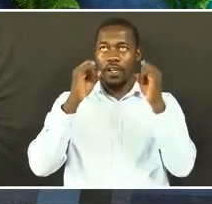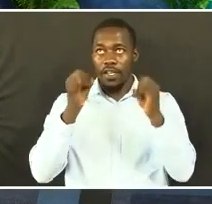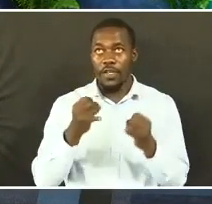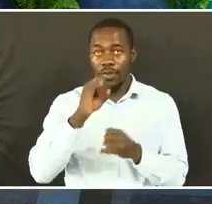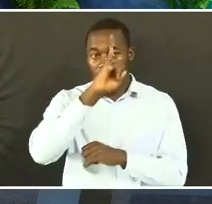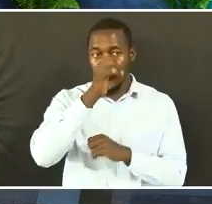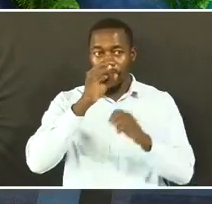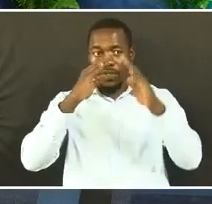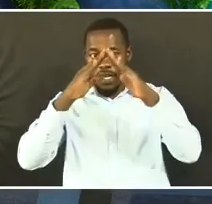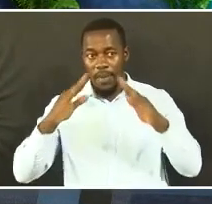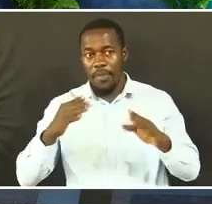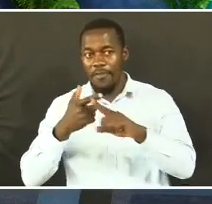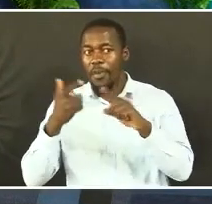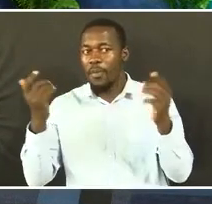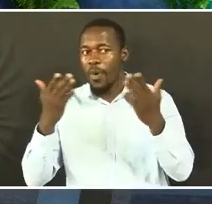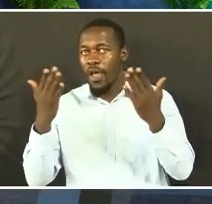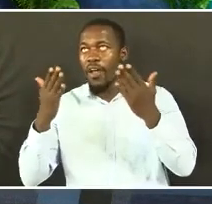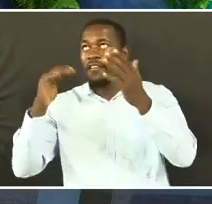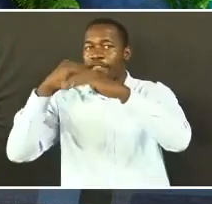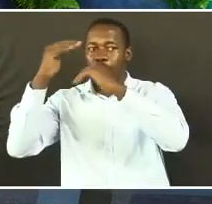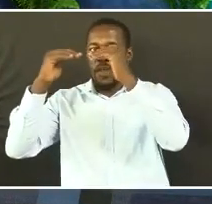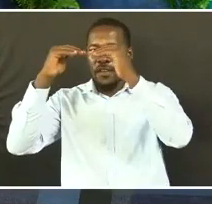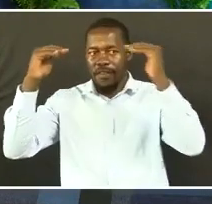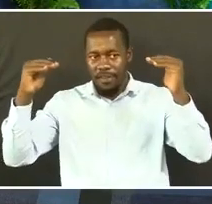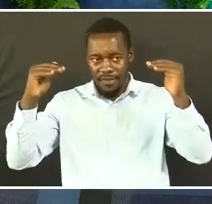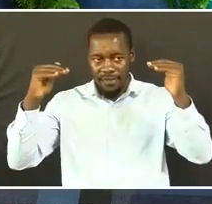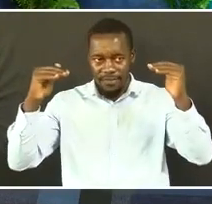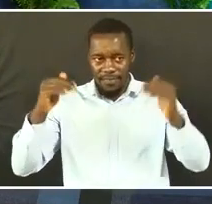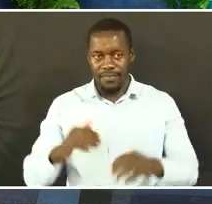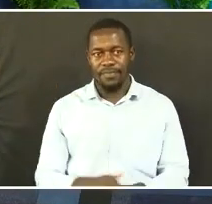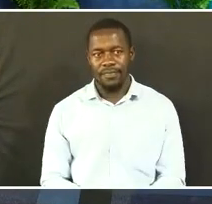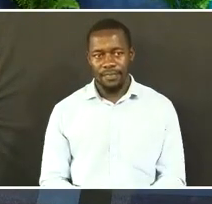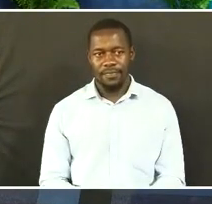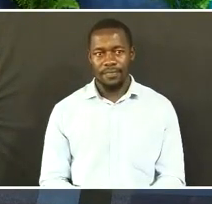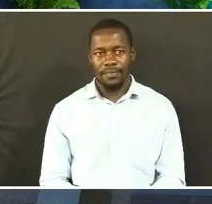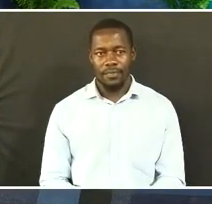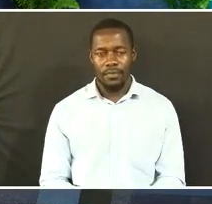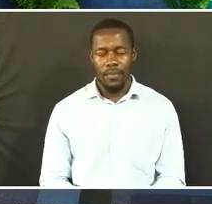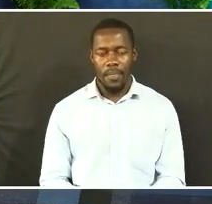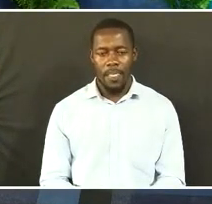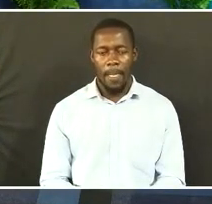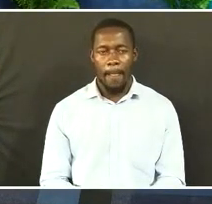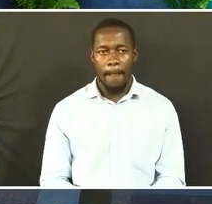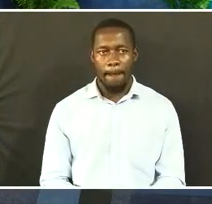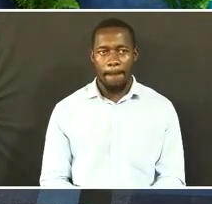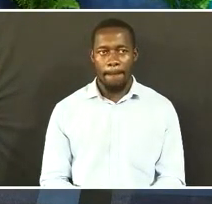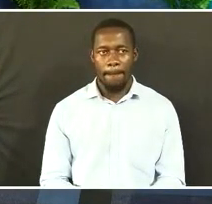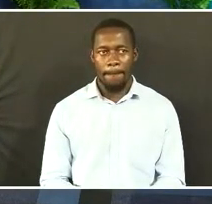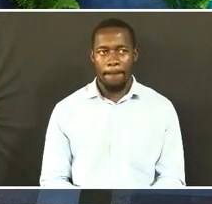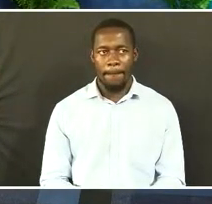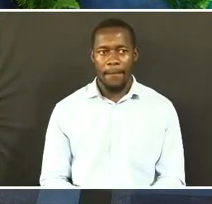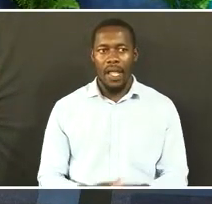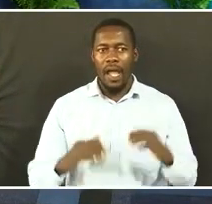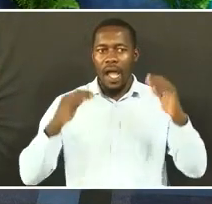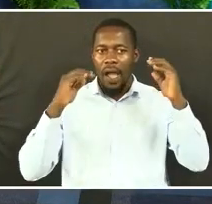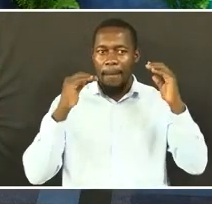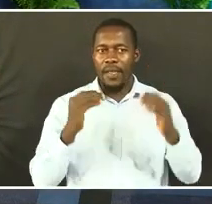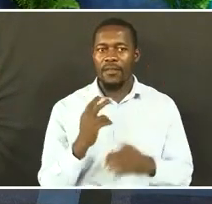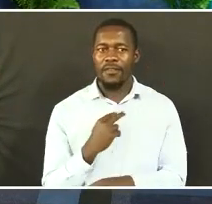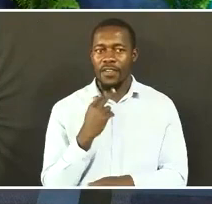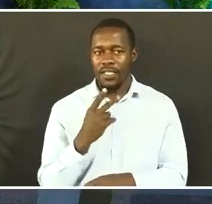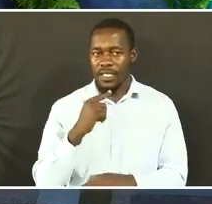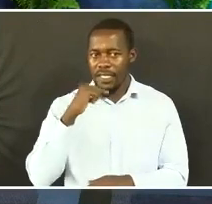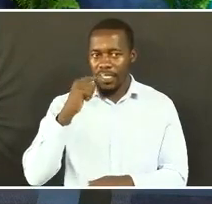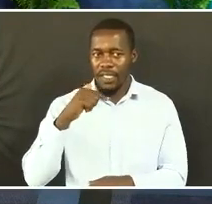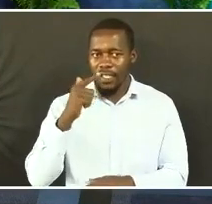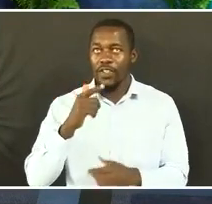heaven as a bride. And I heard a great voice saying, behold, the tabernacle